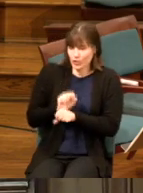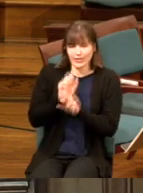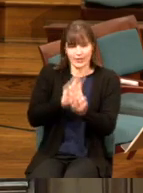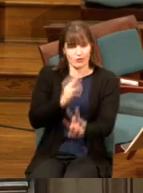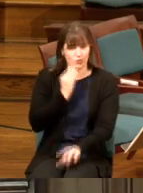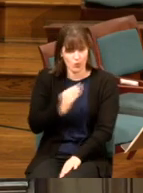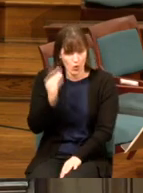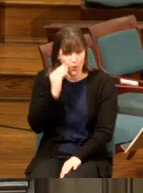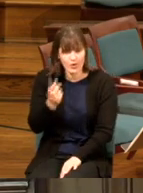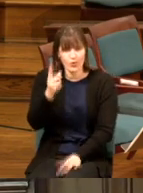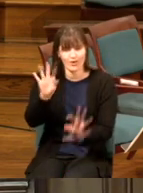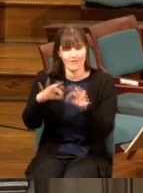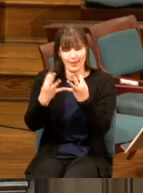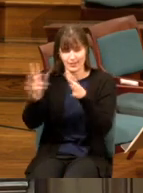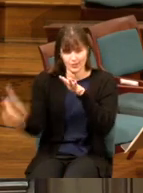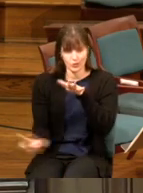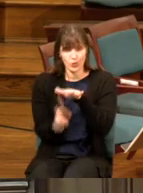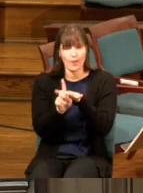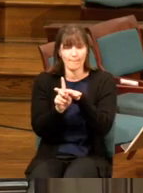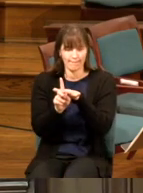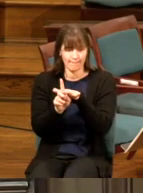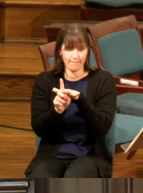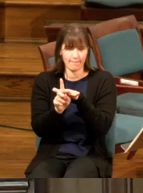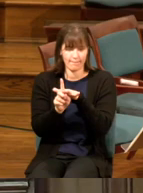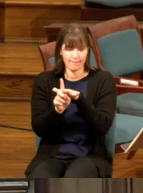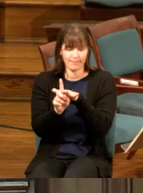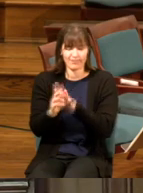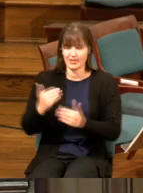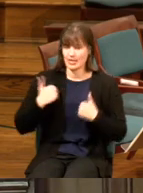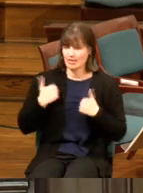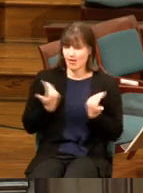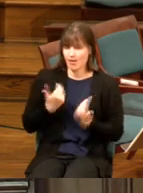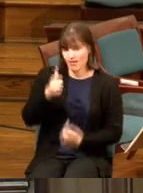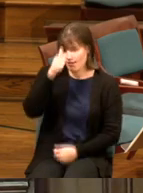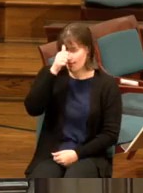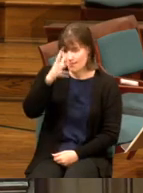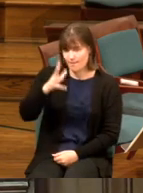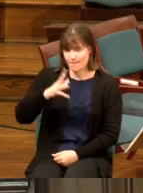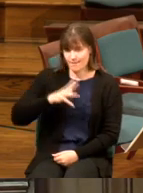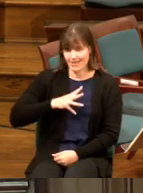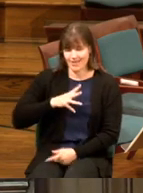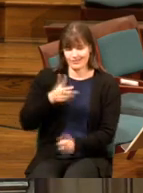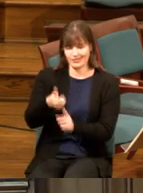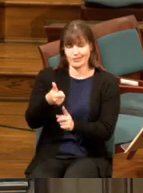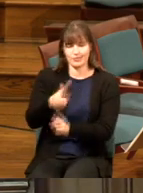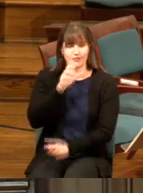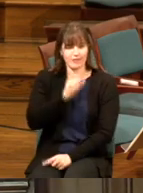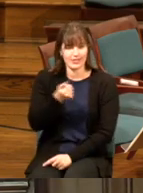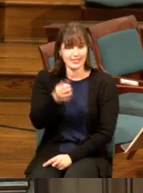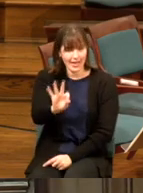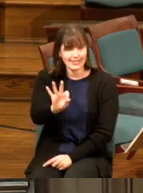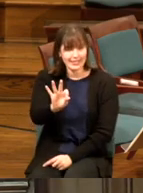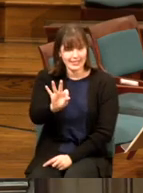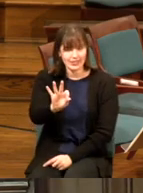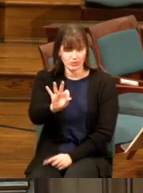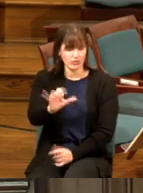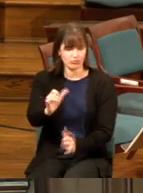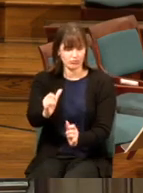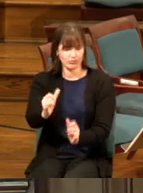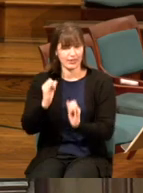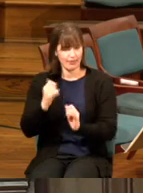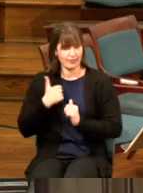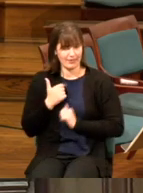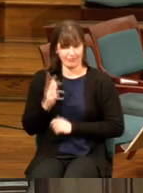inside to our funeral home. A young man who was 19 years old, the same age as me at the time,